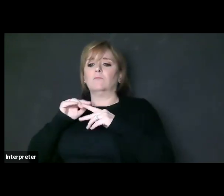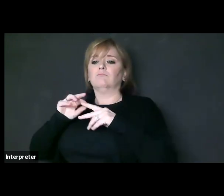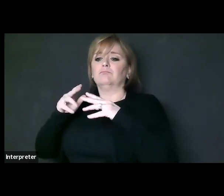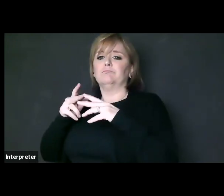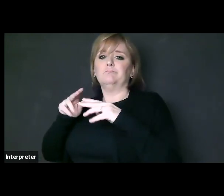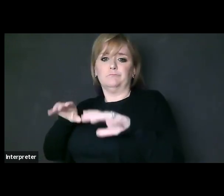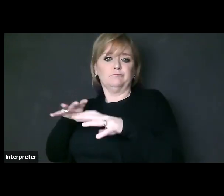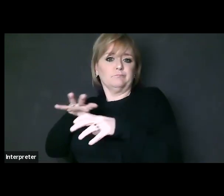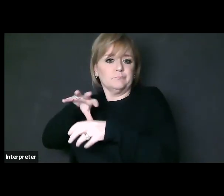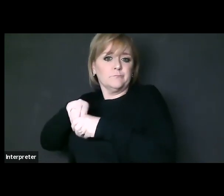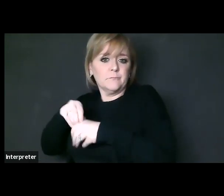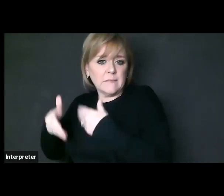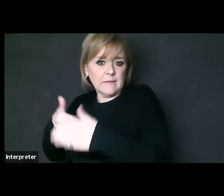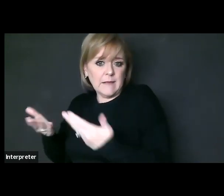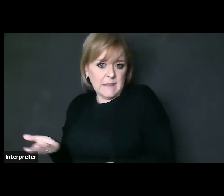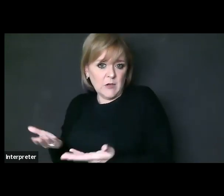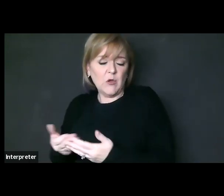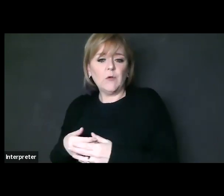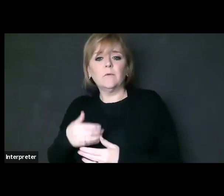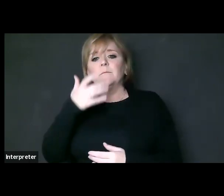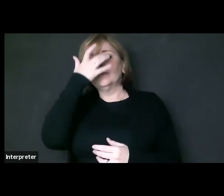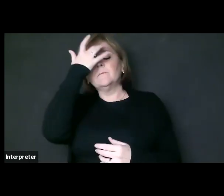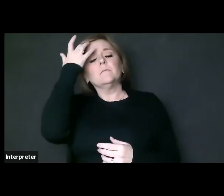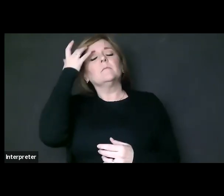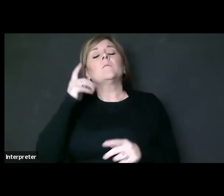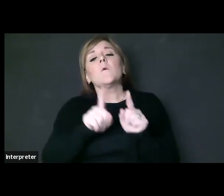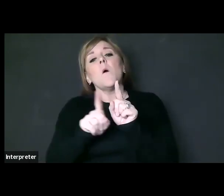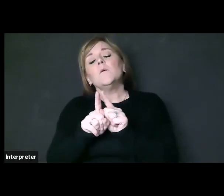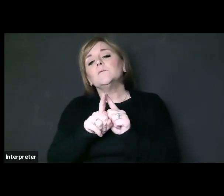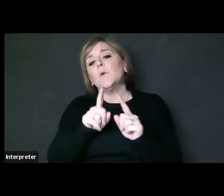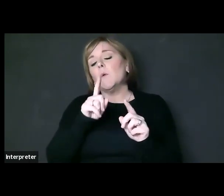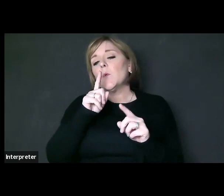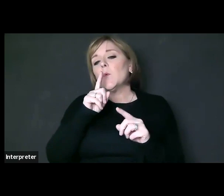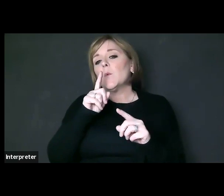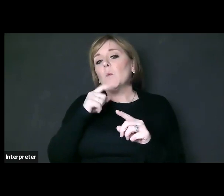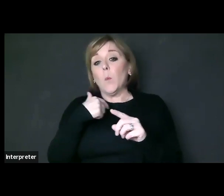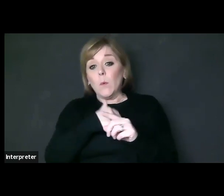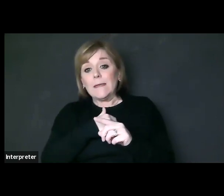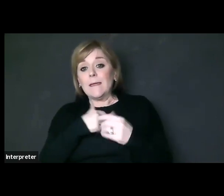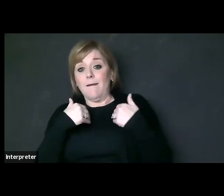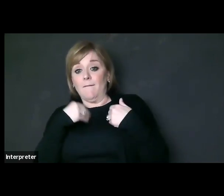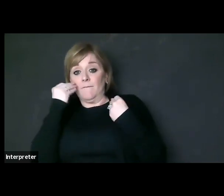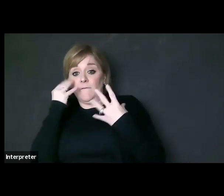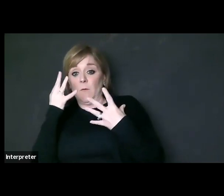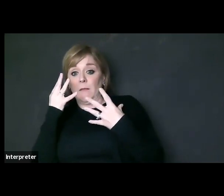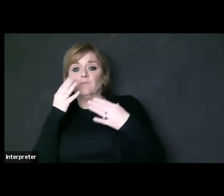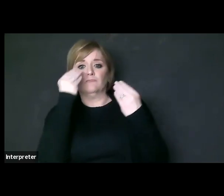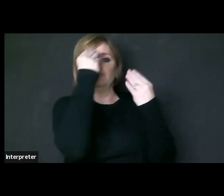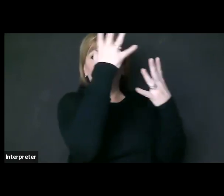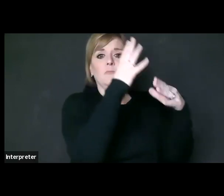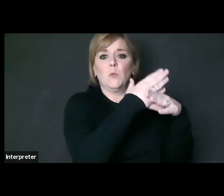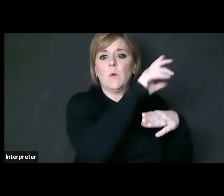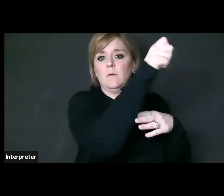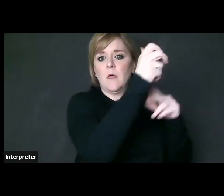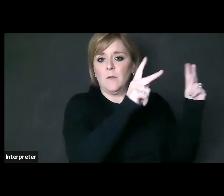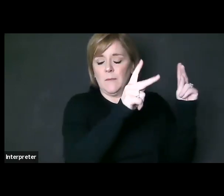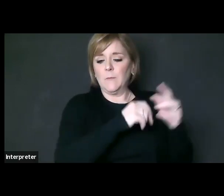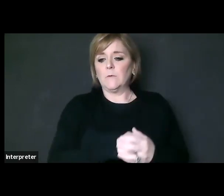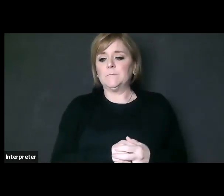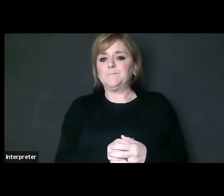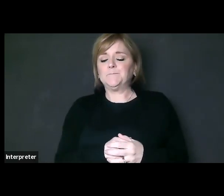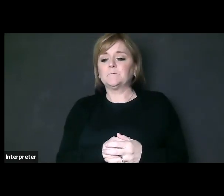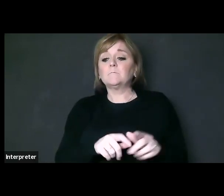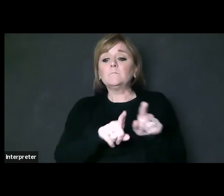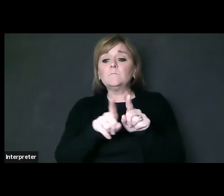adapt those to our operations, and we're also sharing information with them. We're working hand in hand with the Lubbock Police